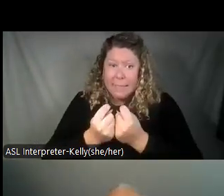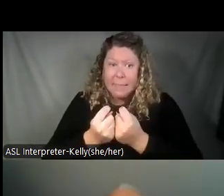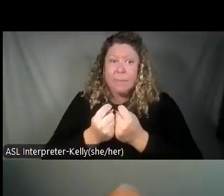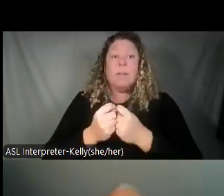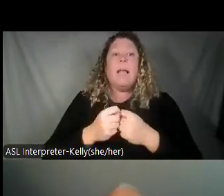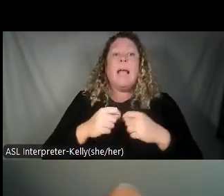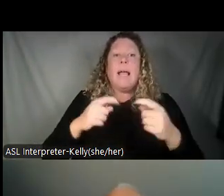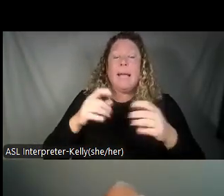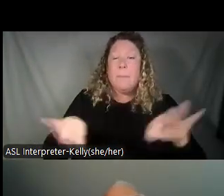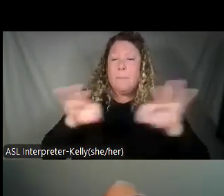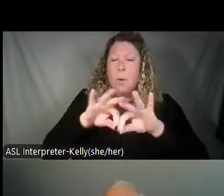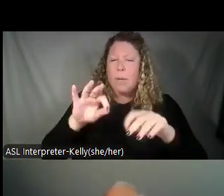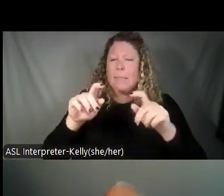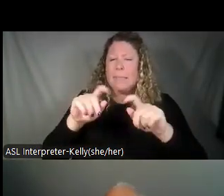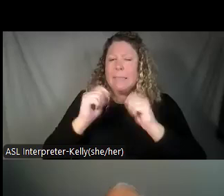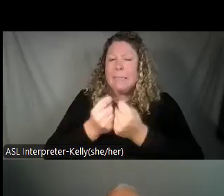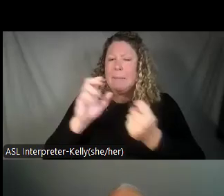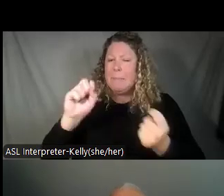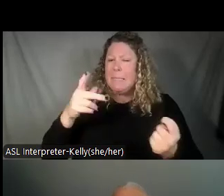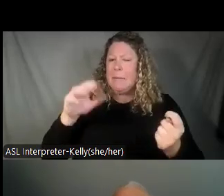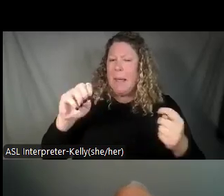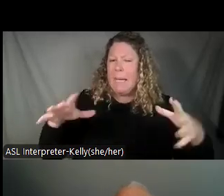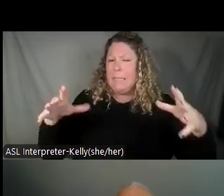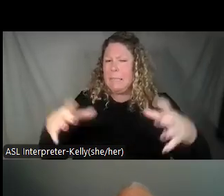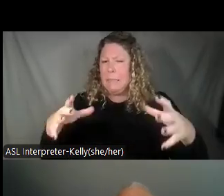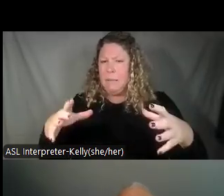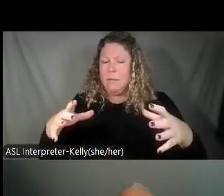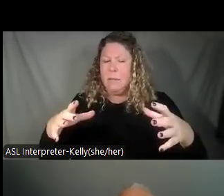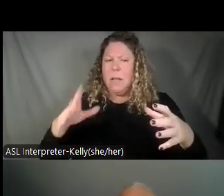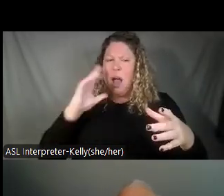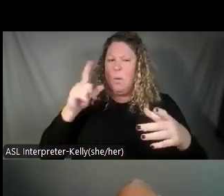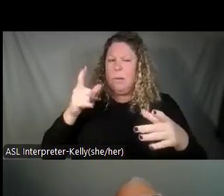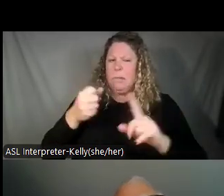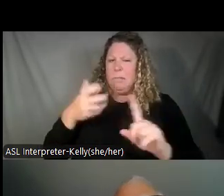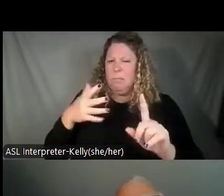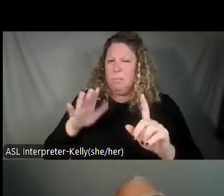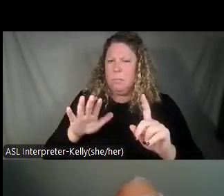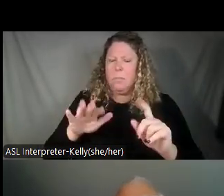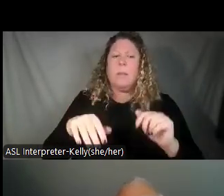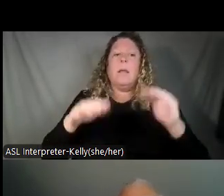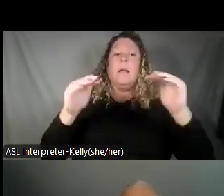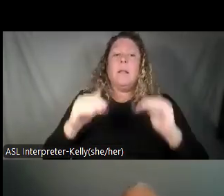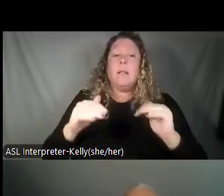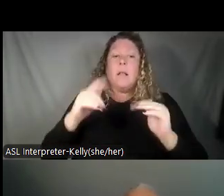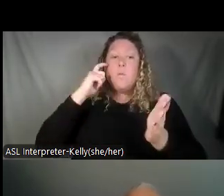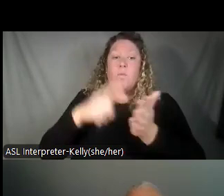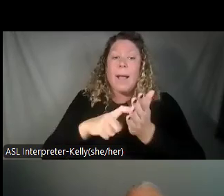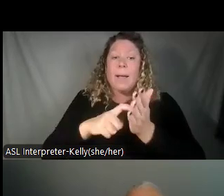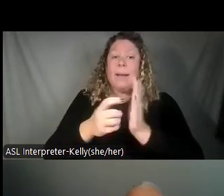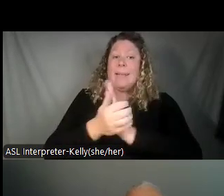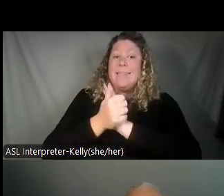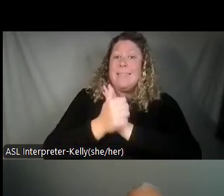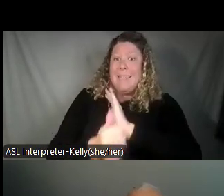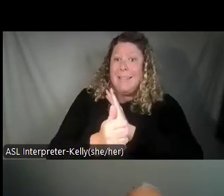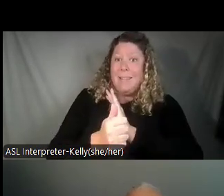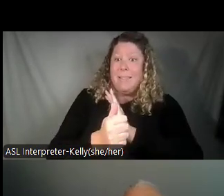And I want to kind of unpack that a little bit in a few slides from here. Recognize skill set. And that's another